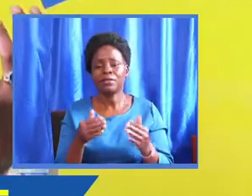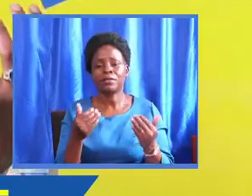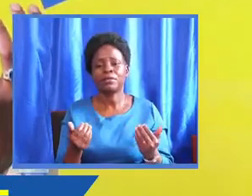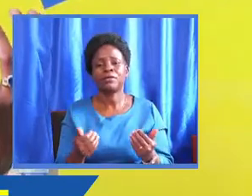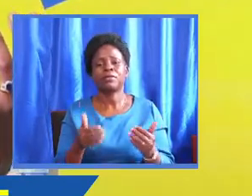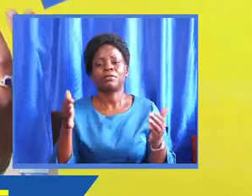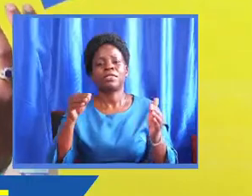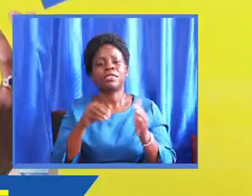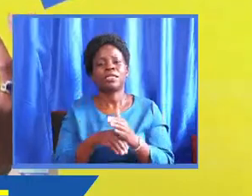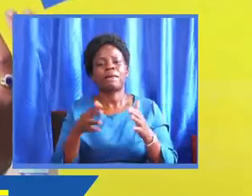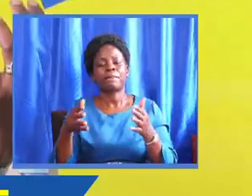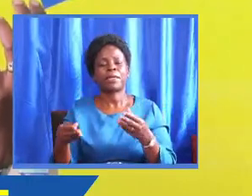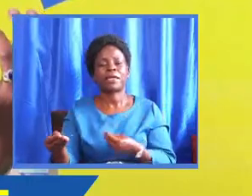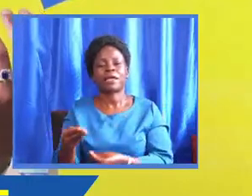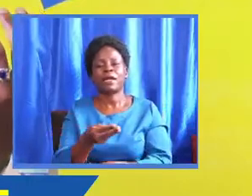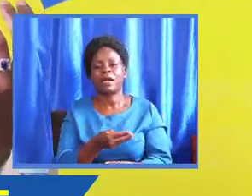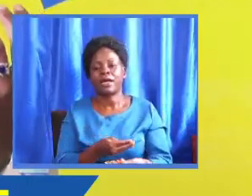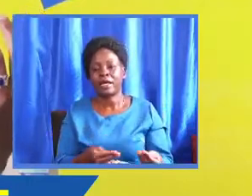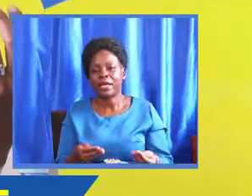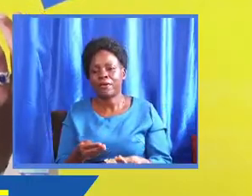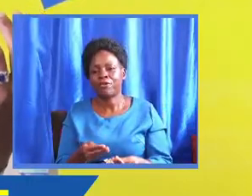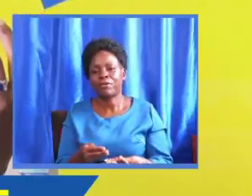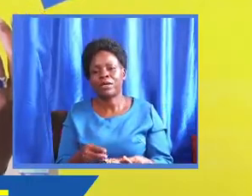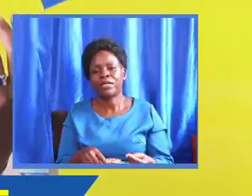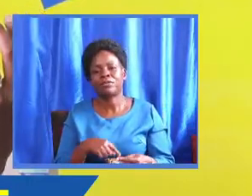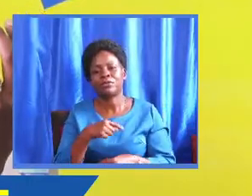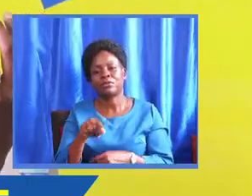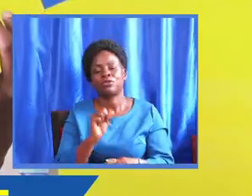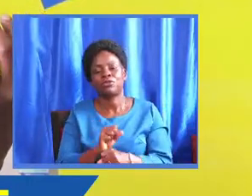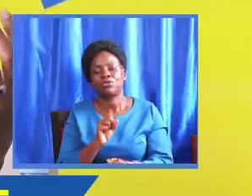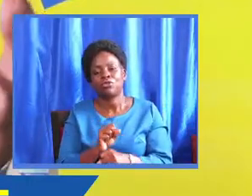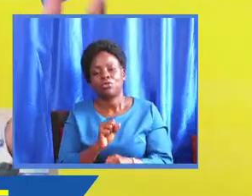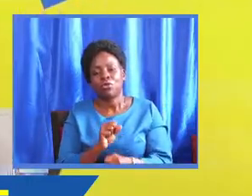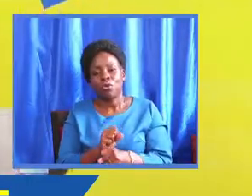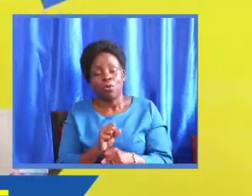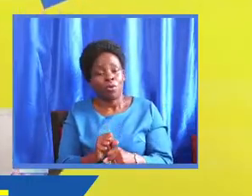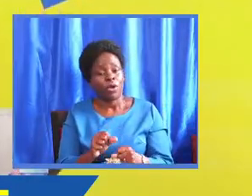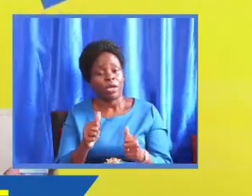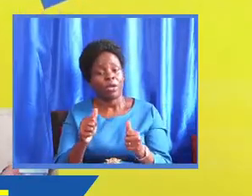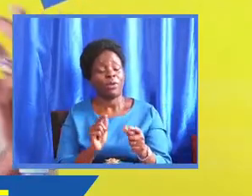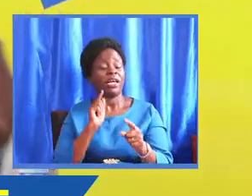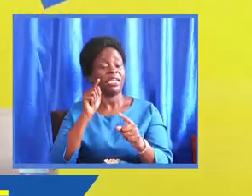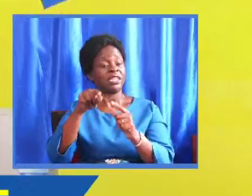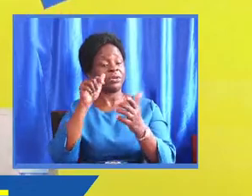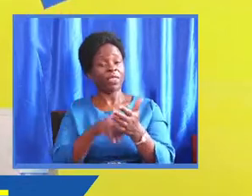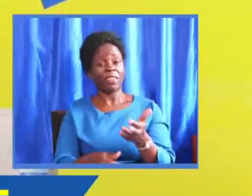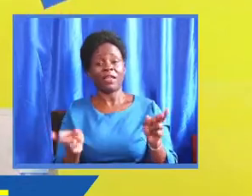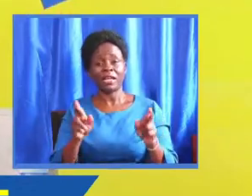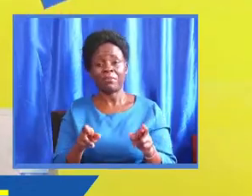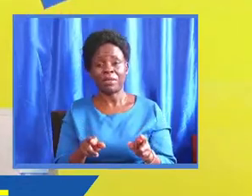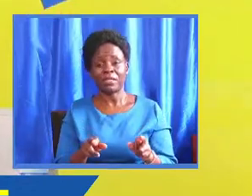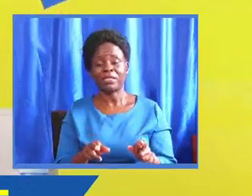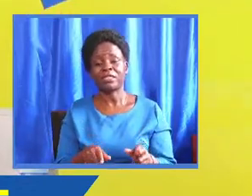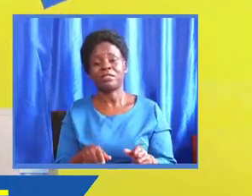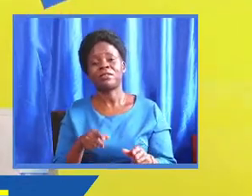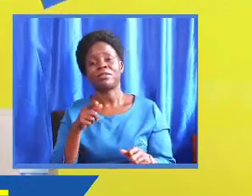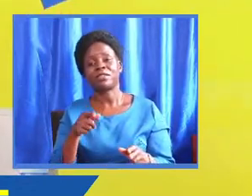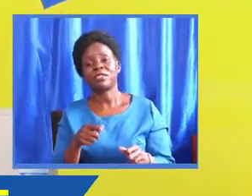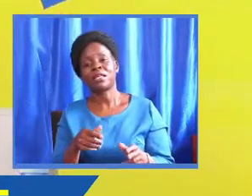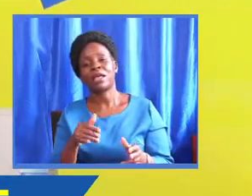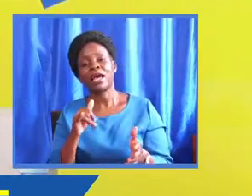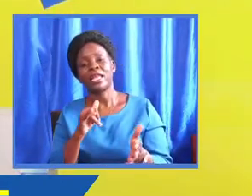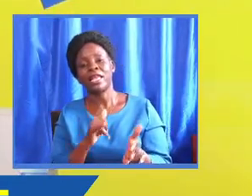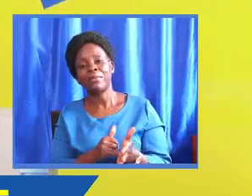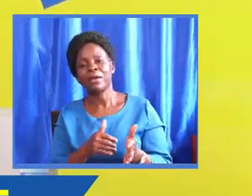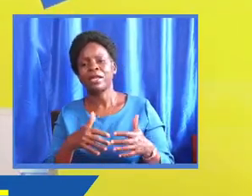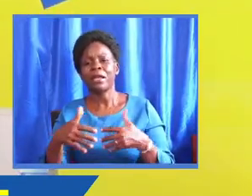bigger economy, and the ecosystem continues working and functioning vibrantly. Until that happens, we're going to have an impact on the other side.